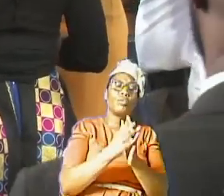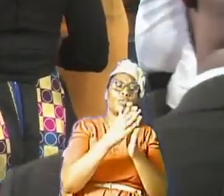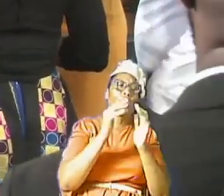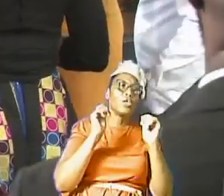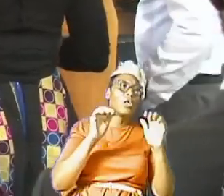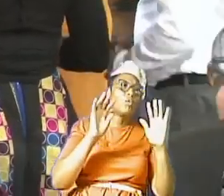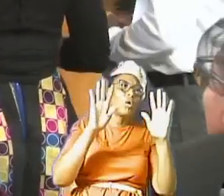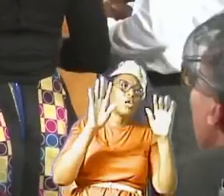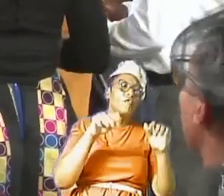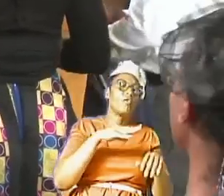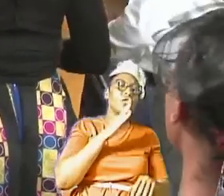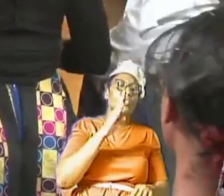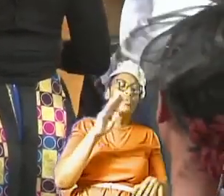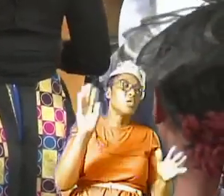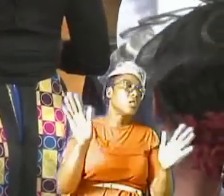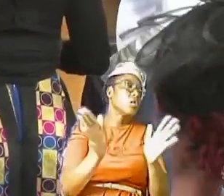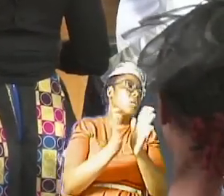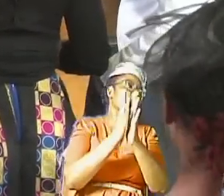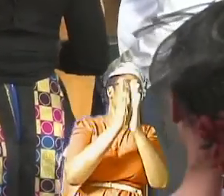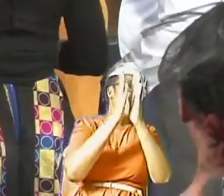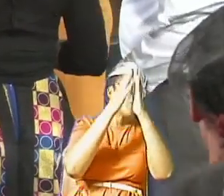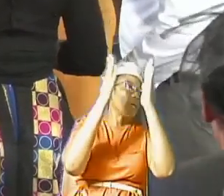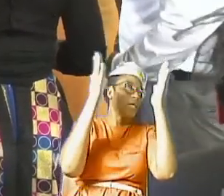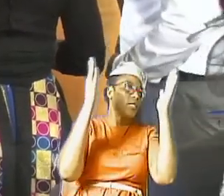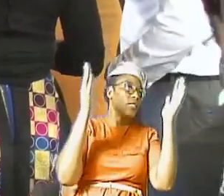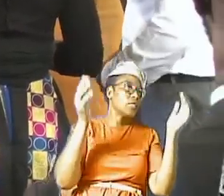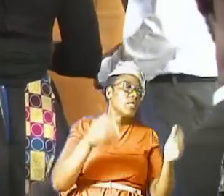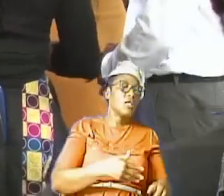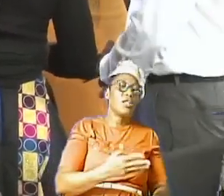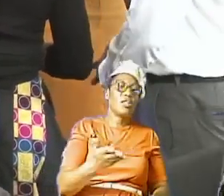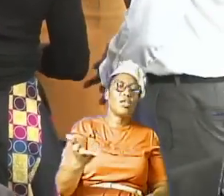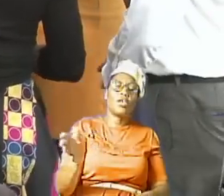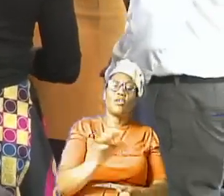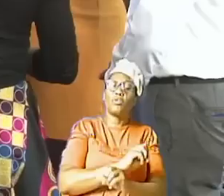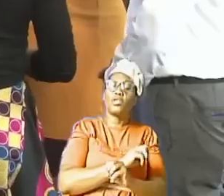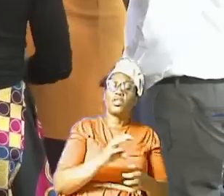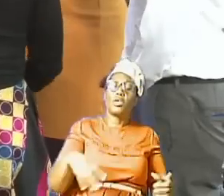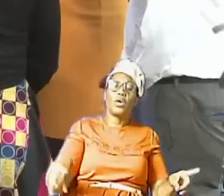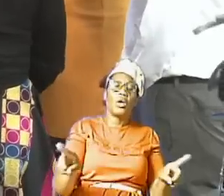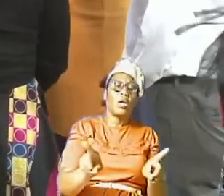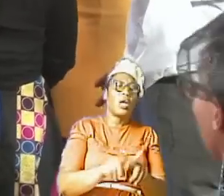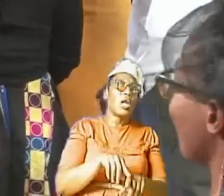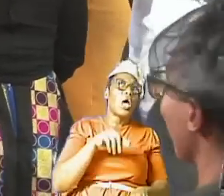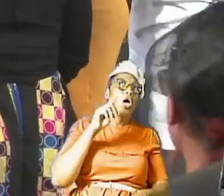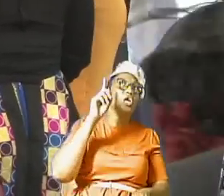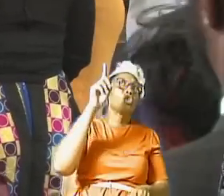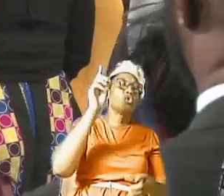and wonderful to be praised. There is none like you, Lord.